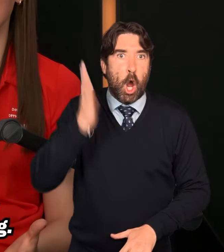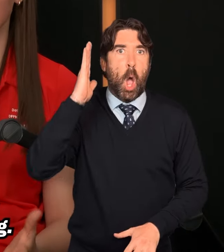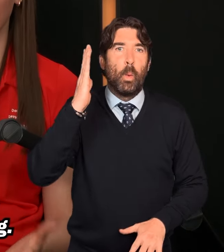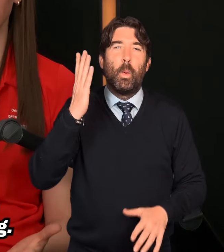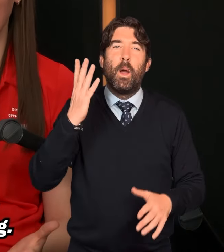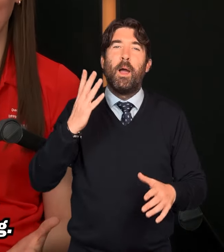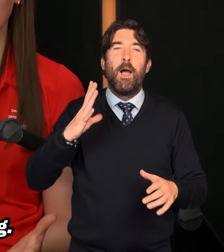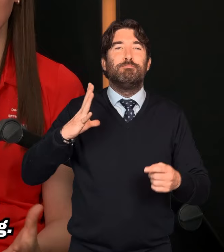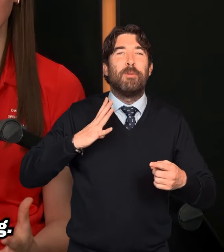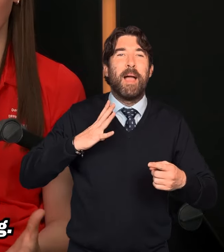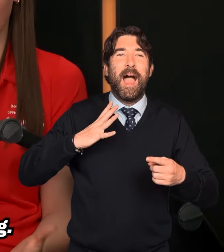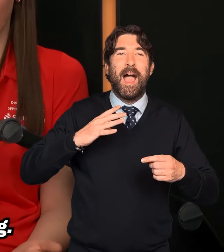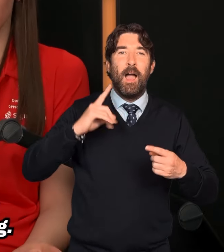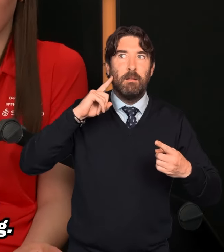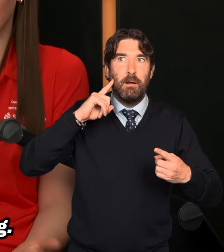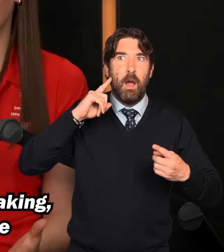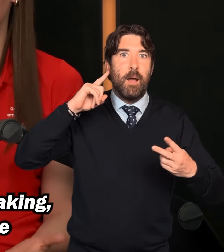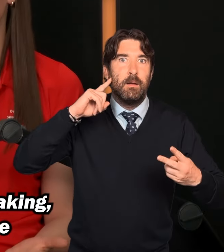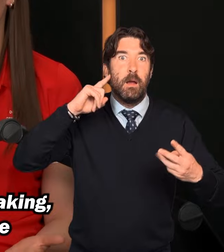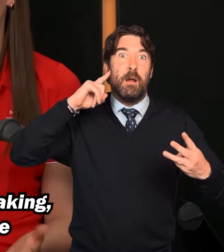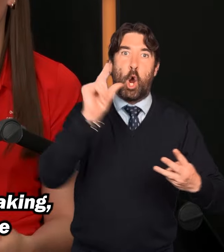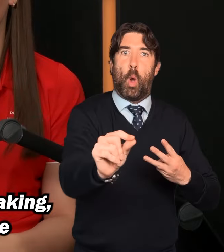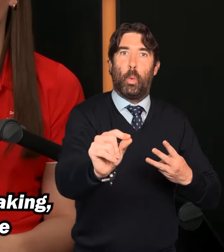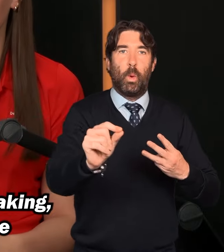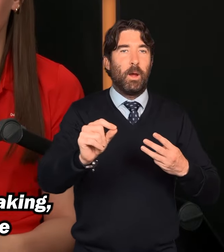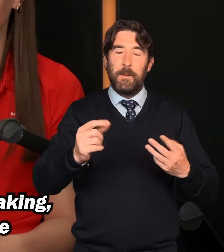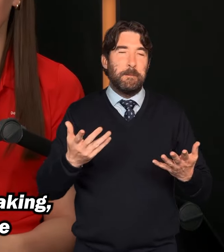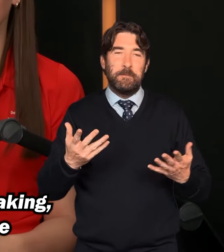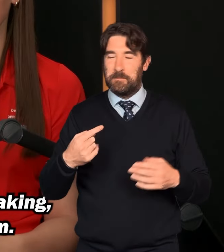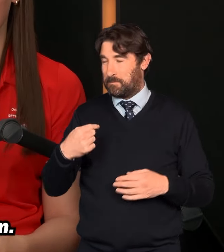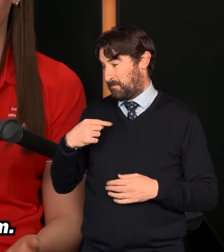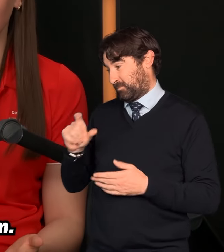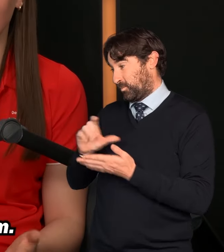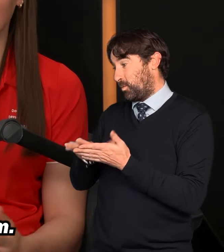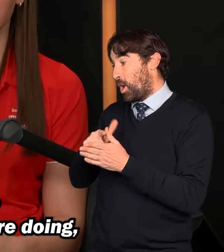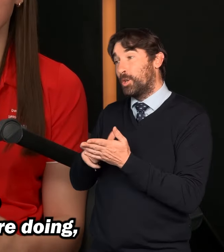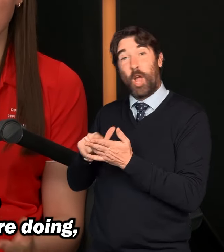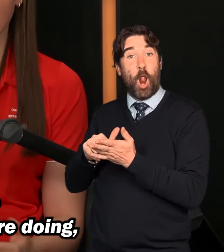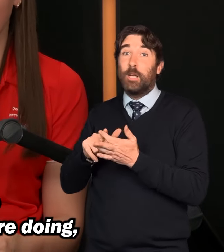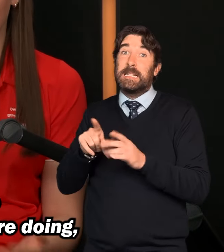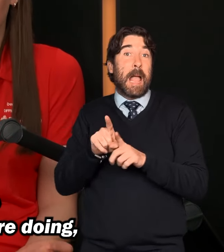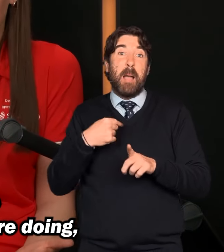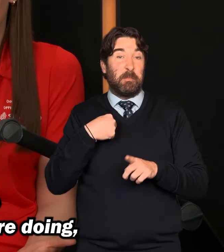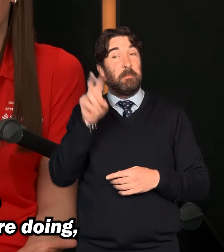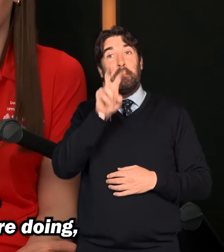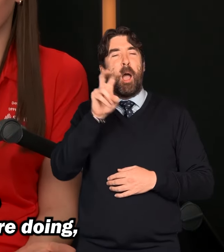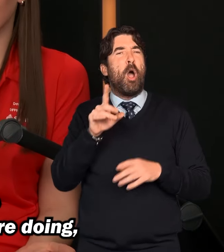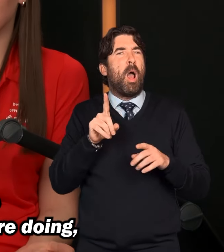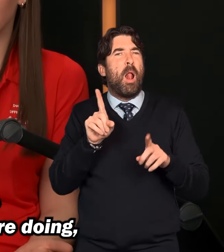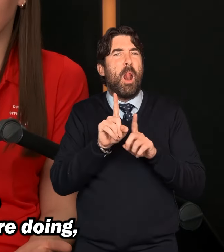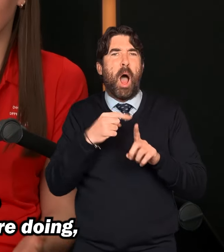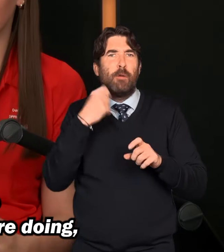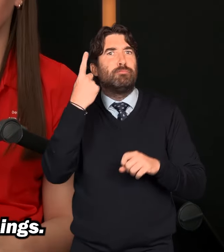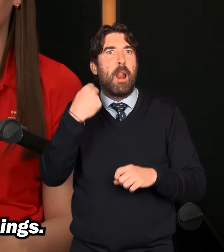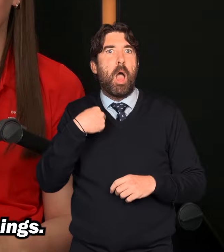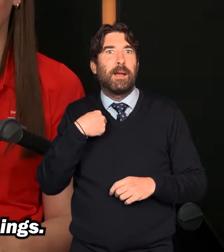realise it a lot, but actually I'm looking, every time someone's speaking, I'm looking at their face and I'm lip reading them, and then I'll be aware of what the other